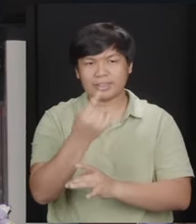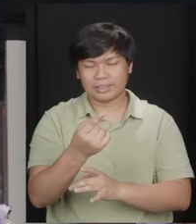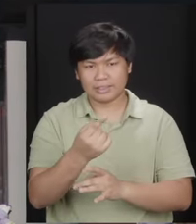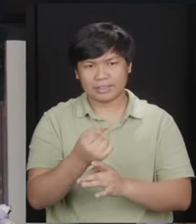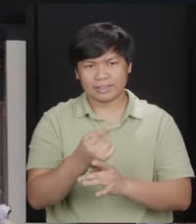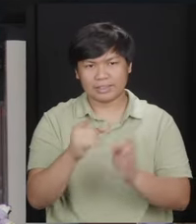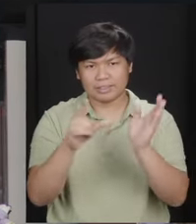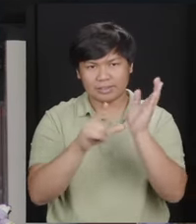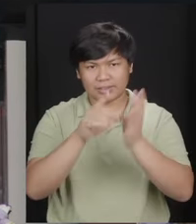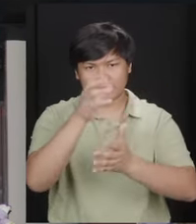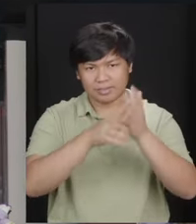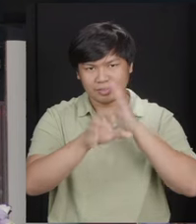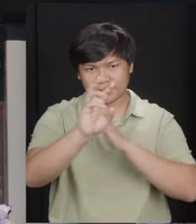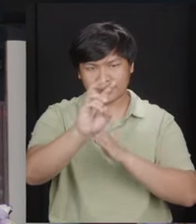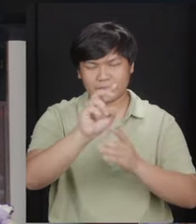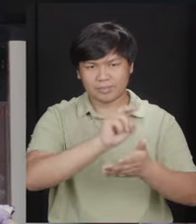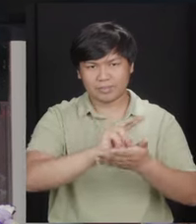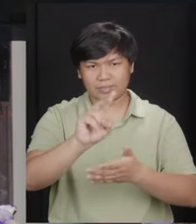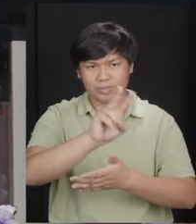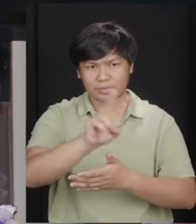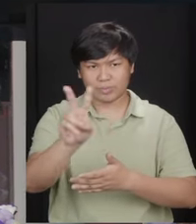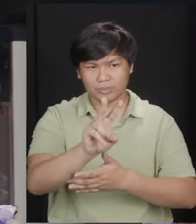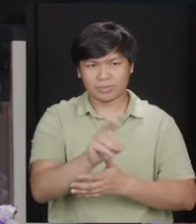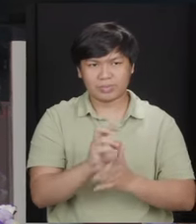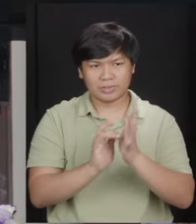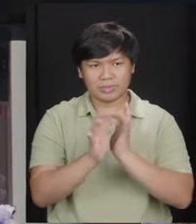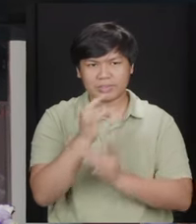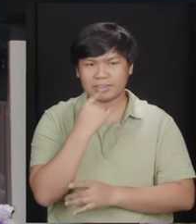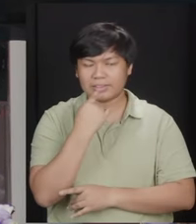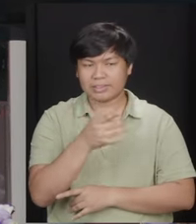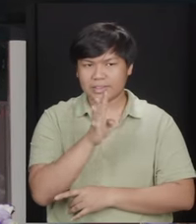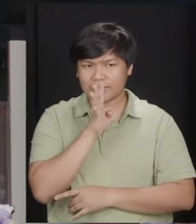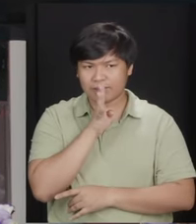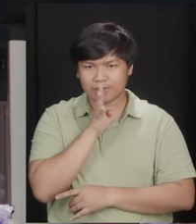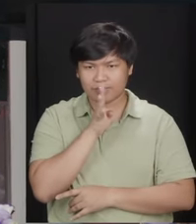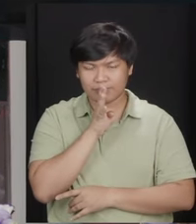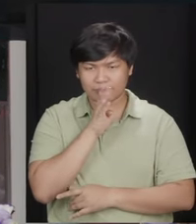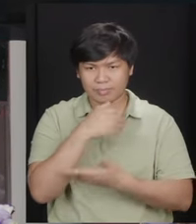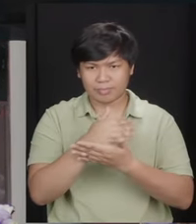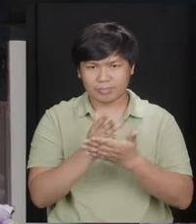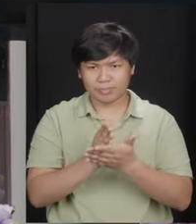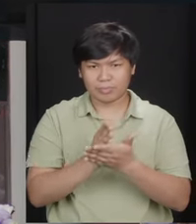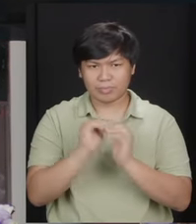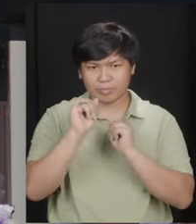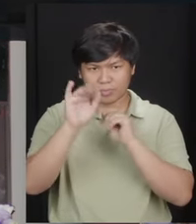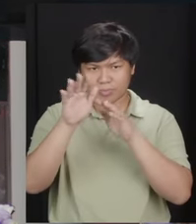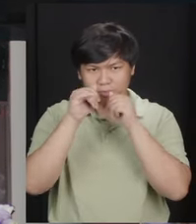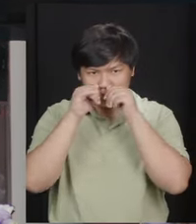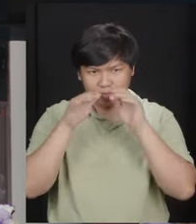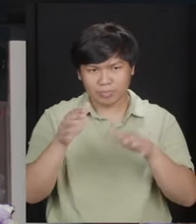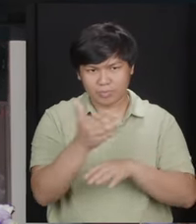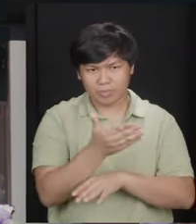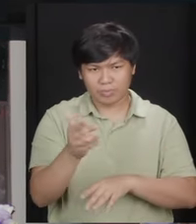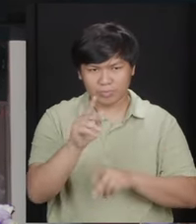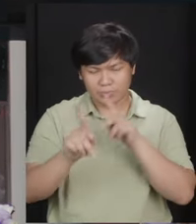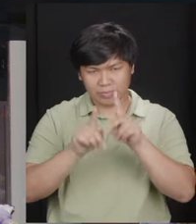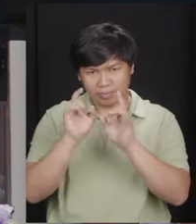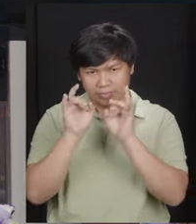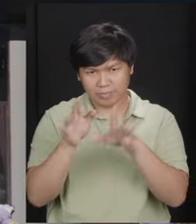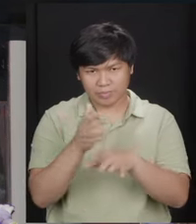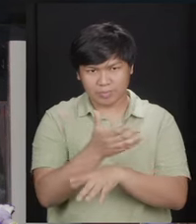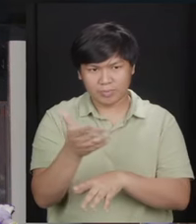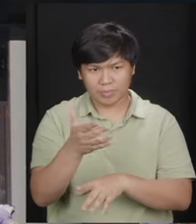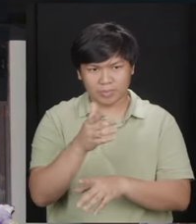Jesus said, in Luke 6, 22. This is Jesus speaking here. This is part of his beatitudes. Blessed are you when people hate